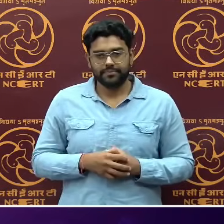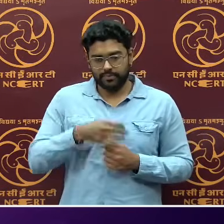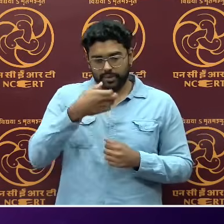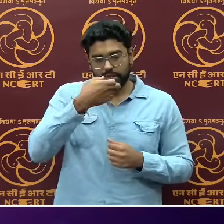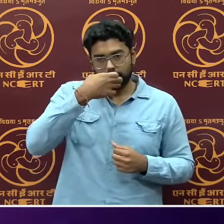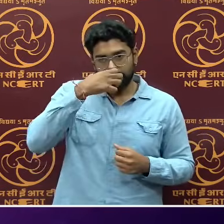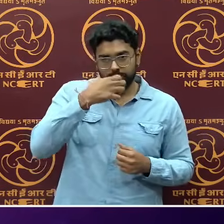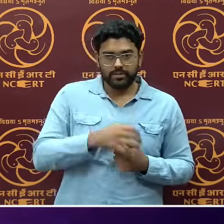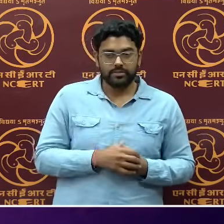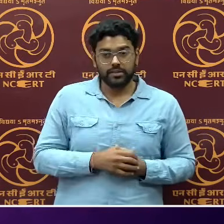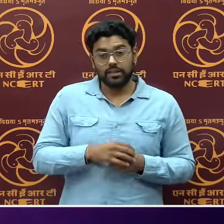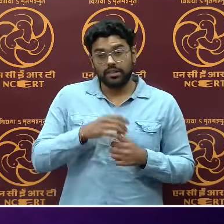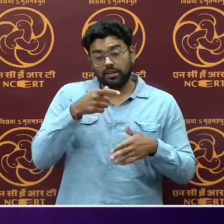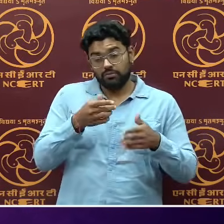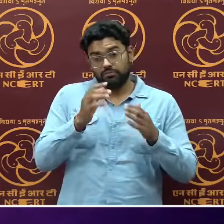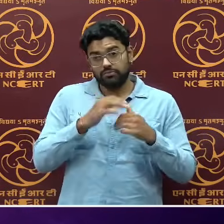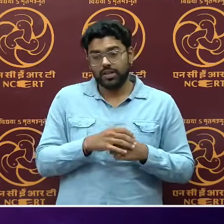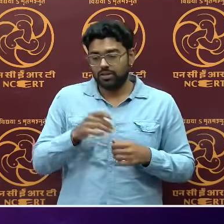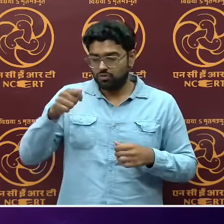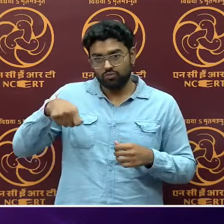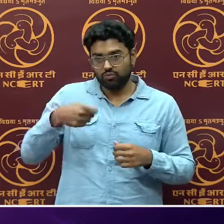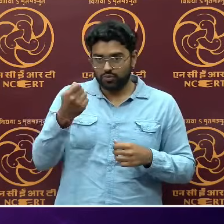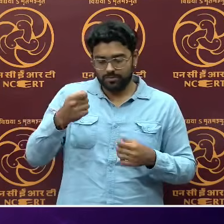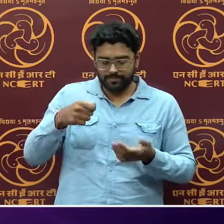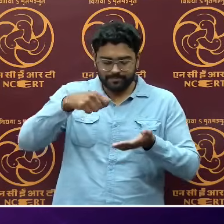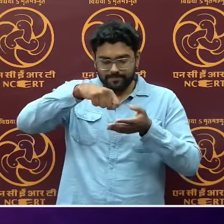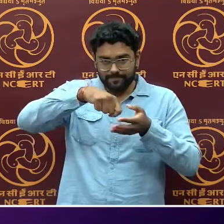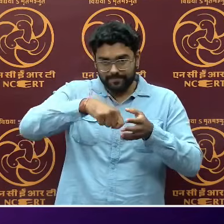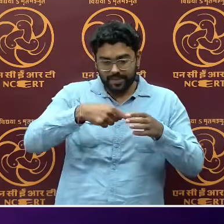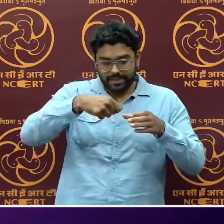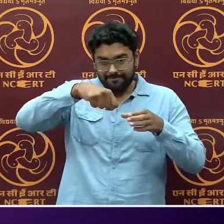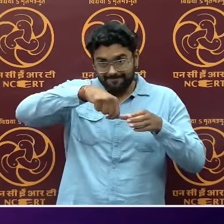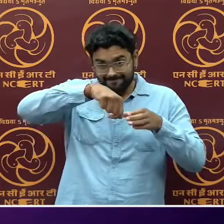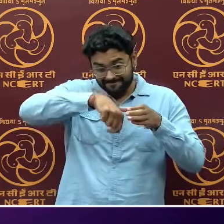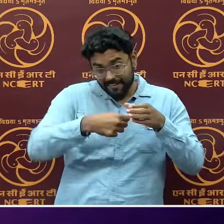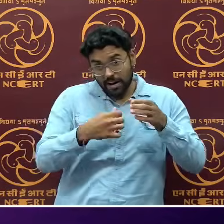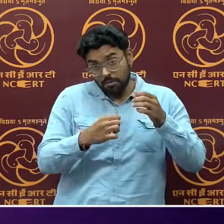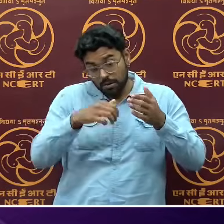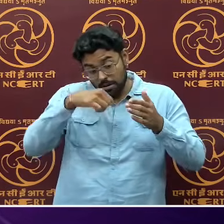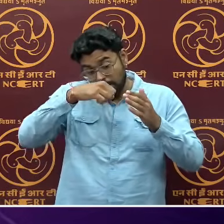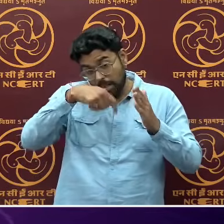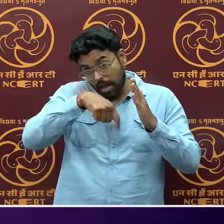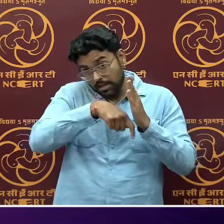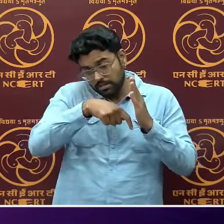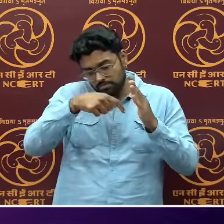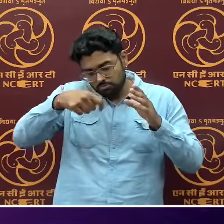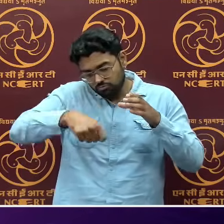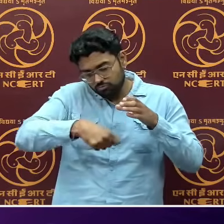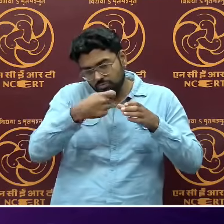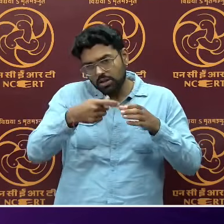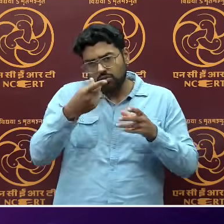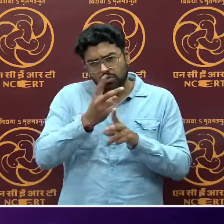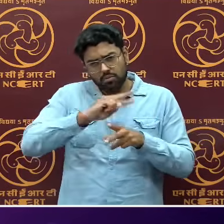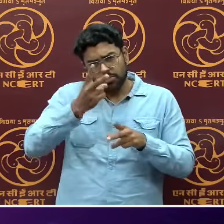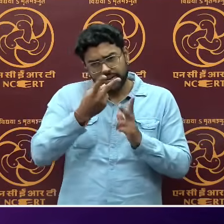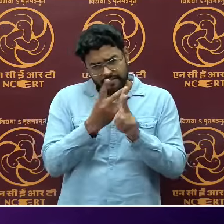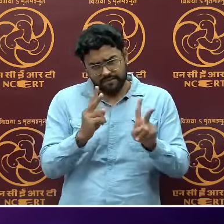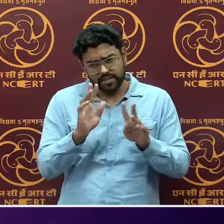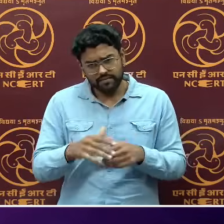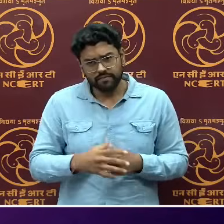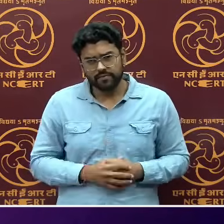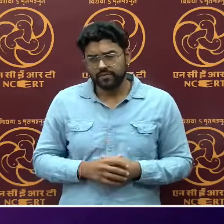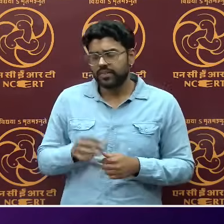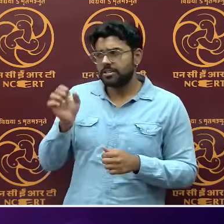top, and then with the help of spoon just take out from the bottom. Do you find any difference in the taste?